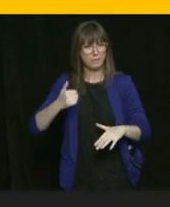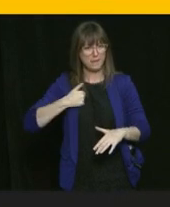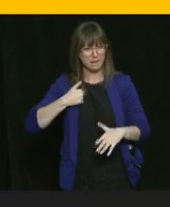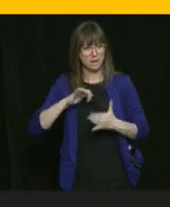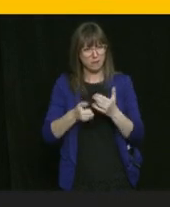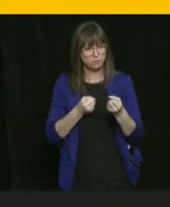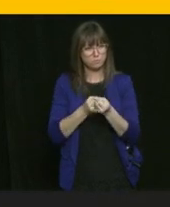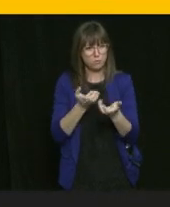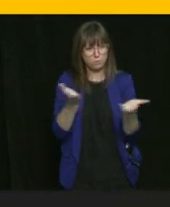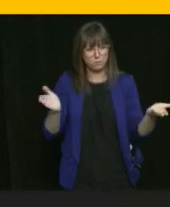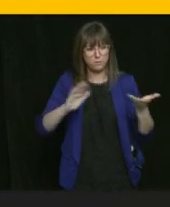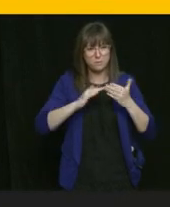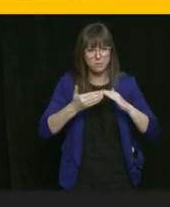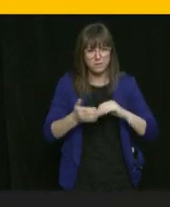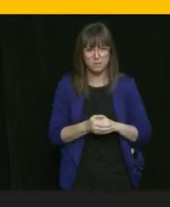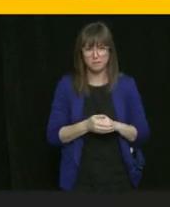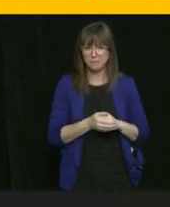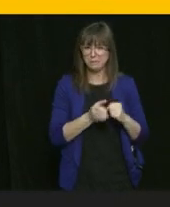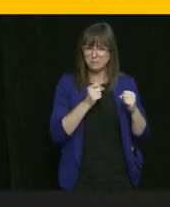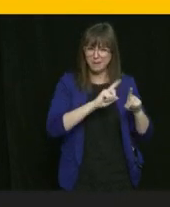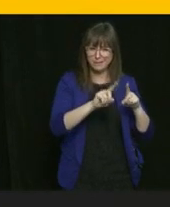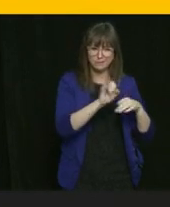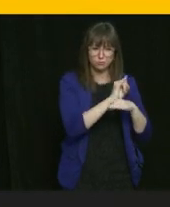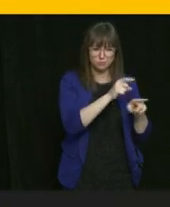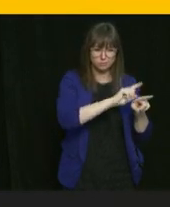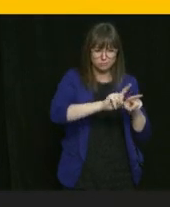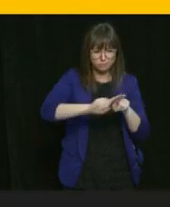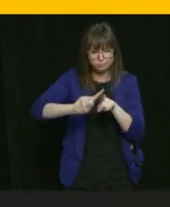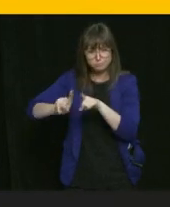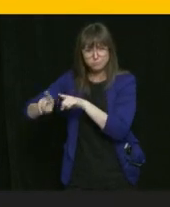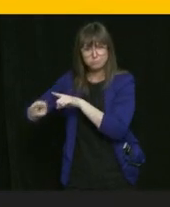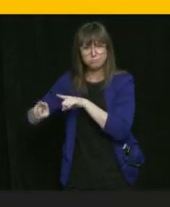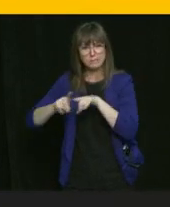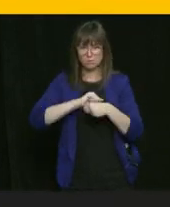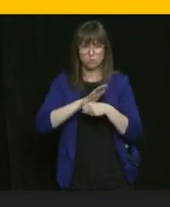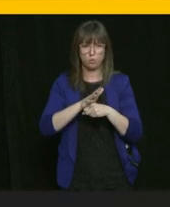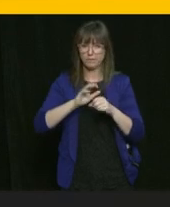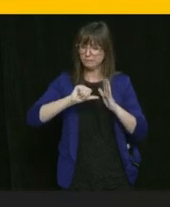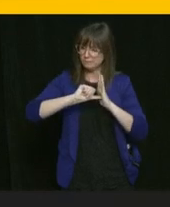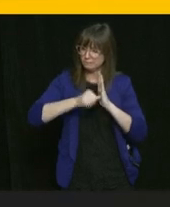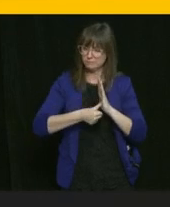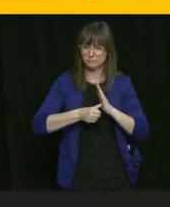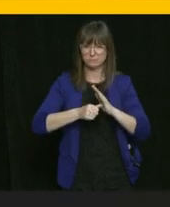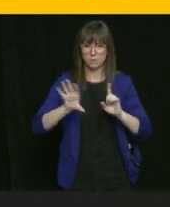many sectors of our economy rely on their talent and dedication.